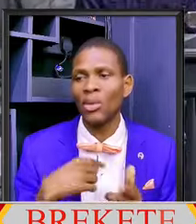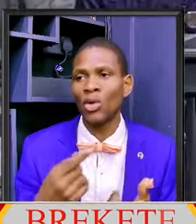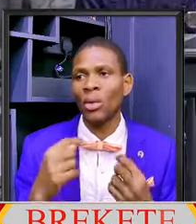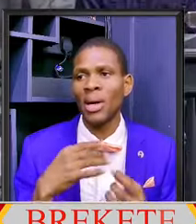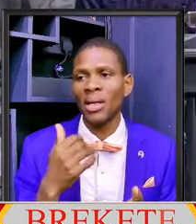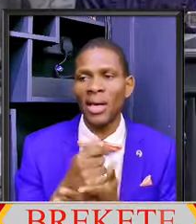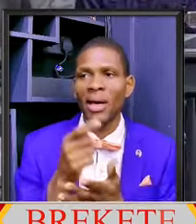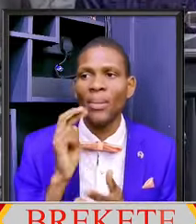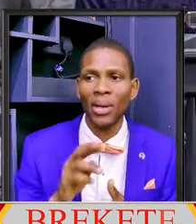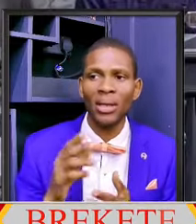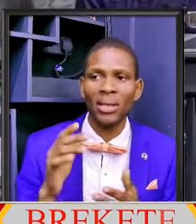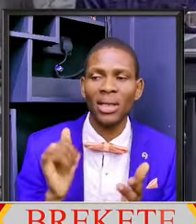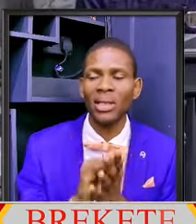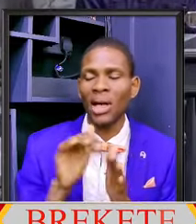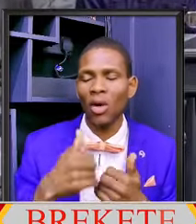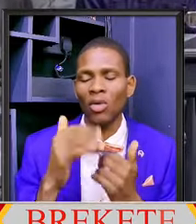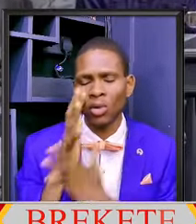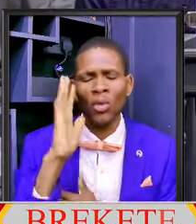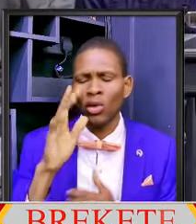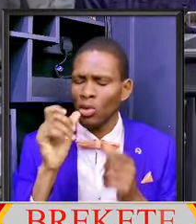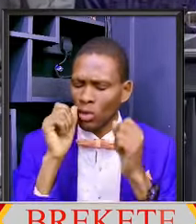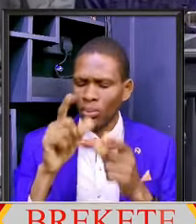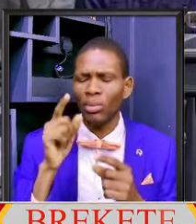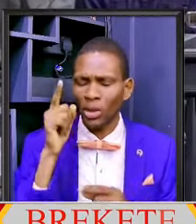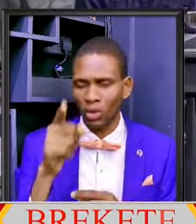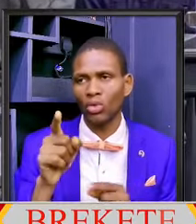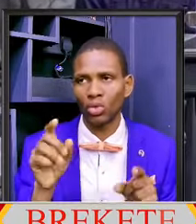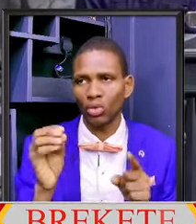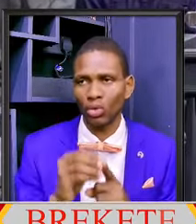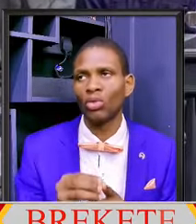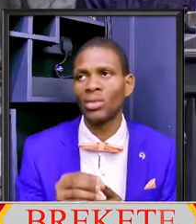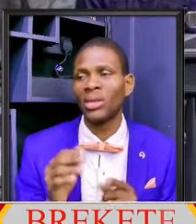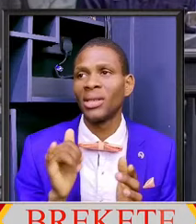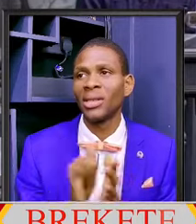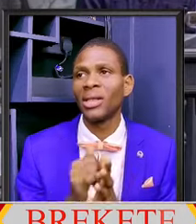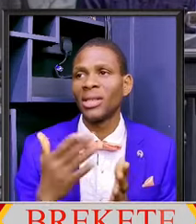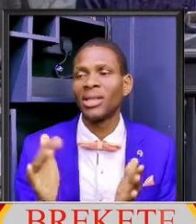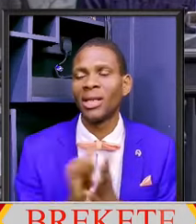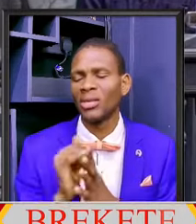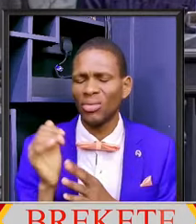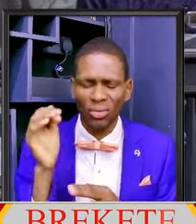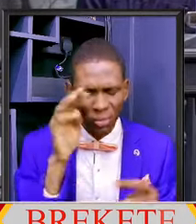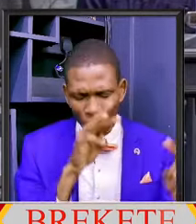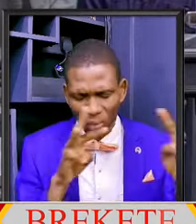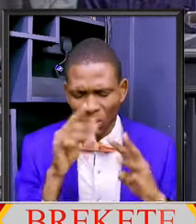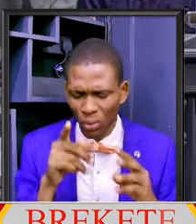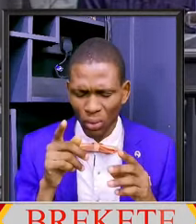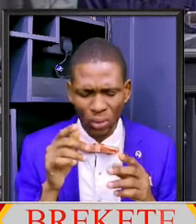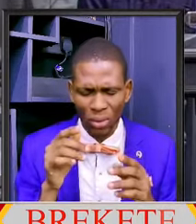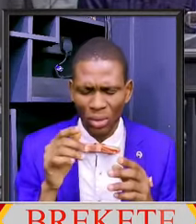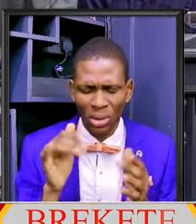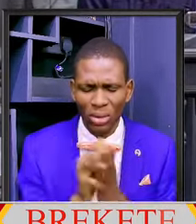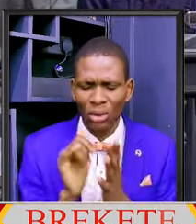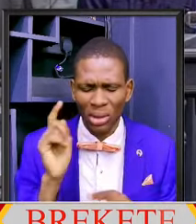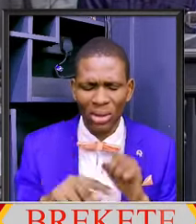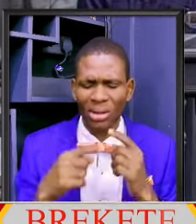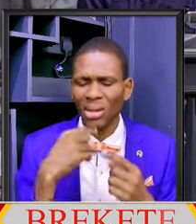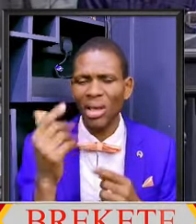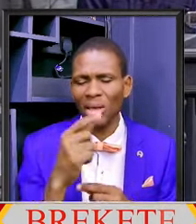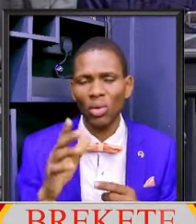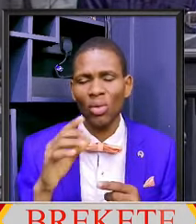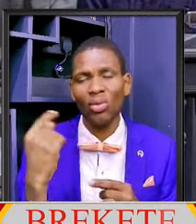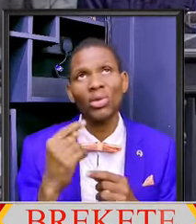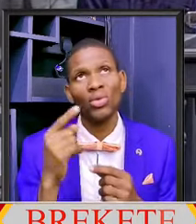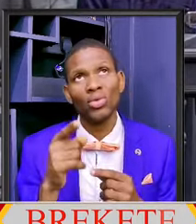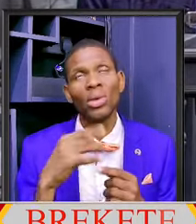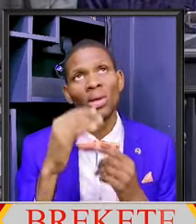her. Now so God go surprise you too. I mean. That thing where they worry you, where you know if you tell any other person, only